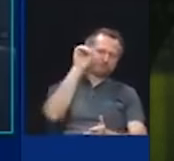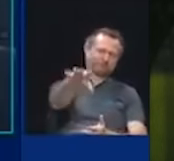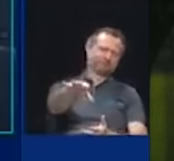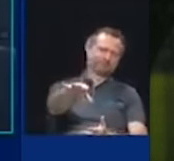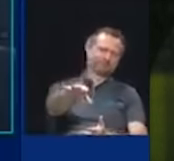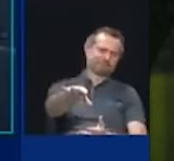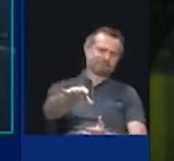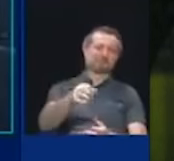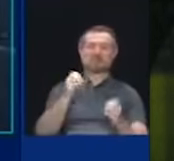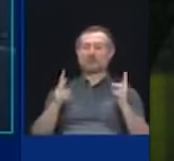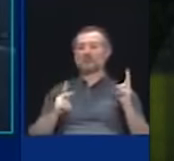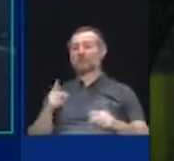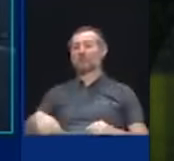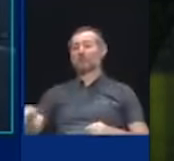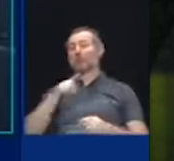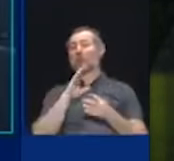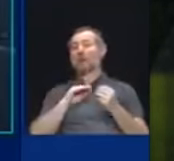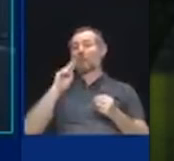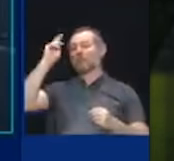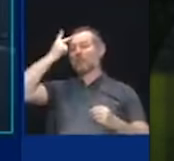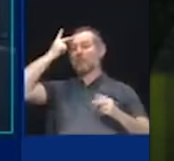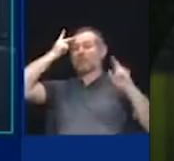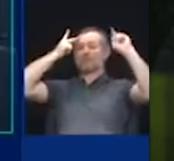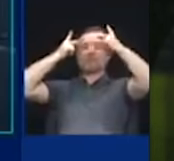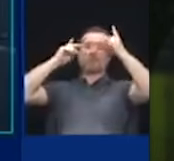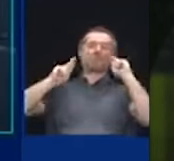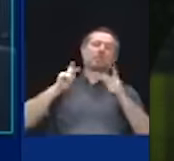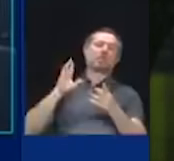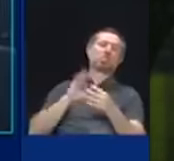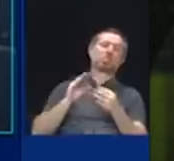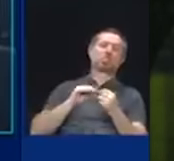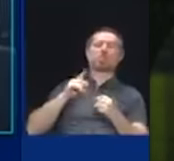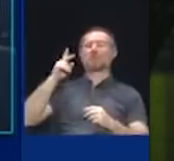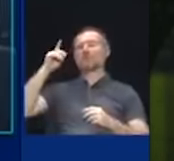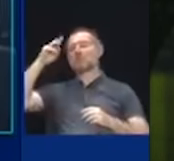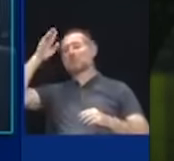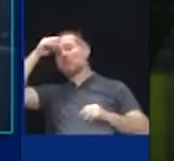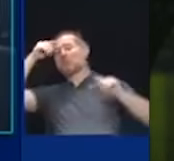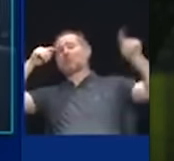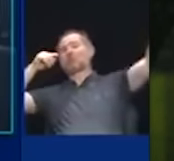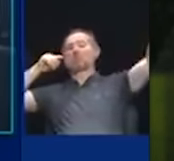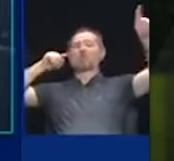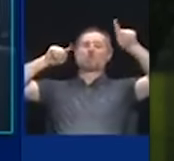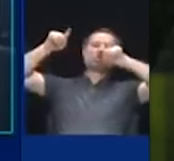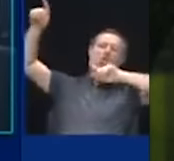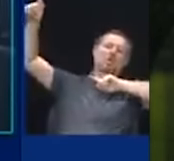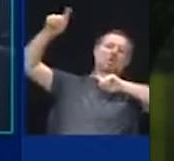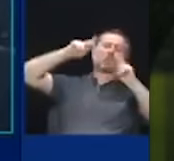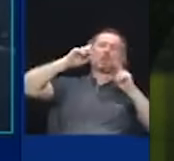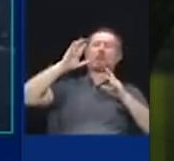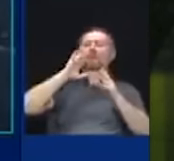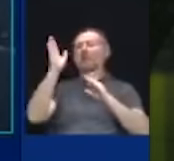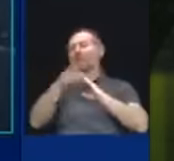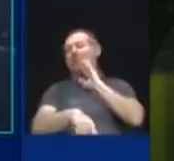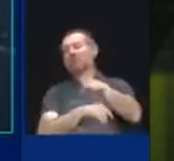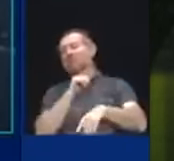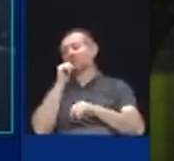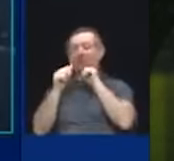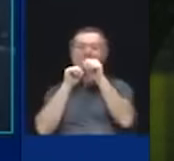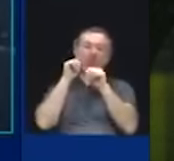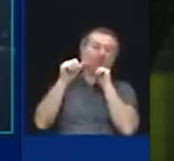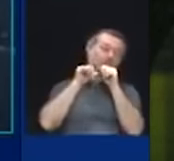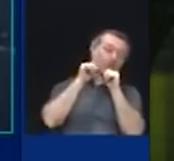talking politics, and a lot of people were talking theory, you would never. And a lot of people were trying to deny because they didn't